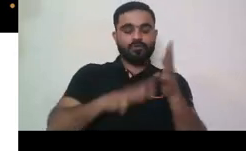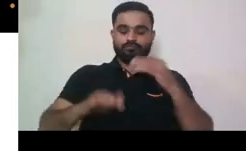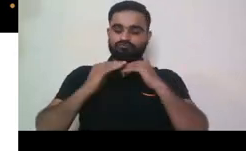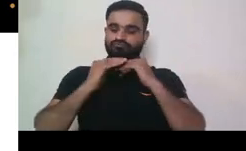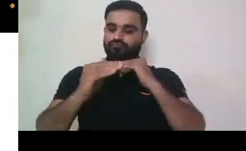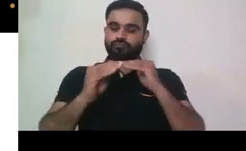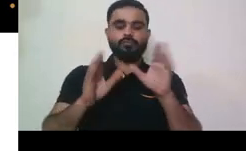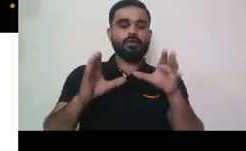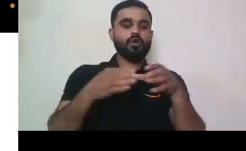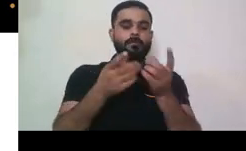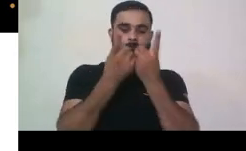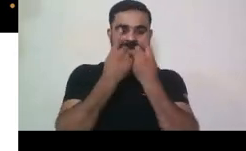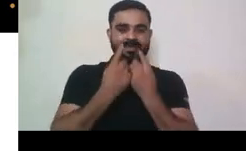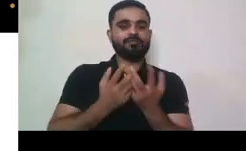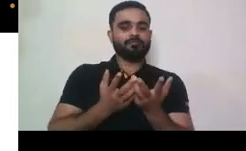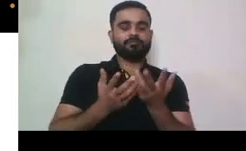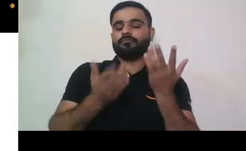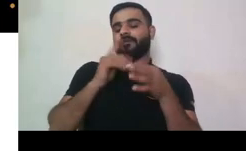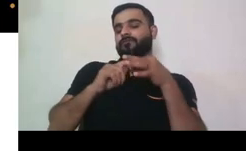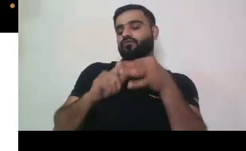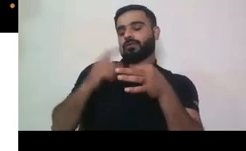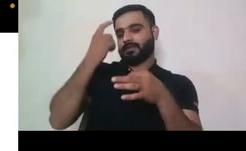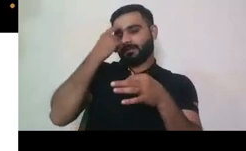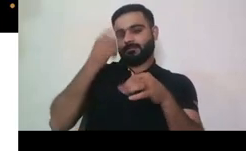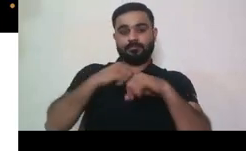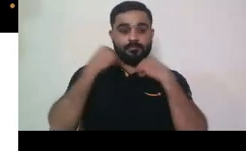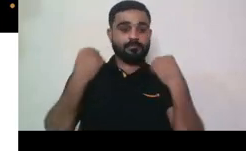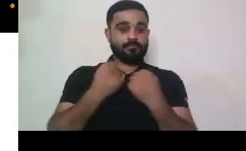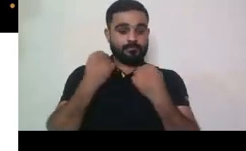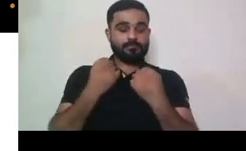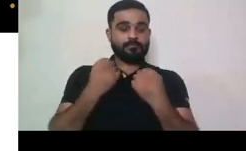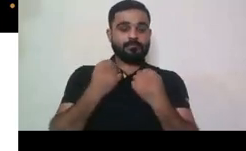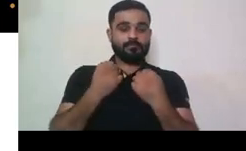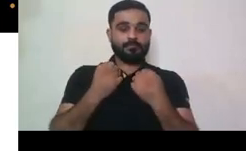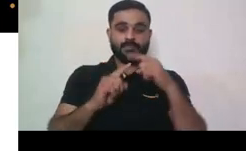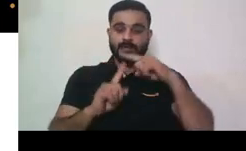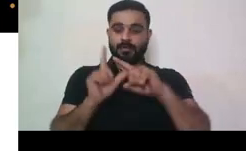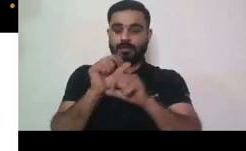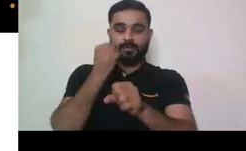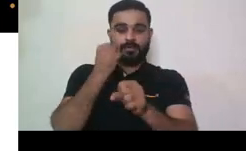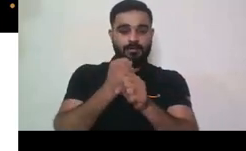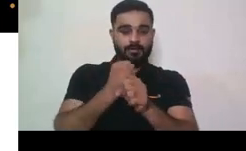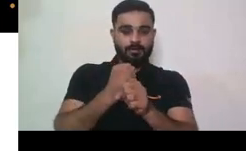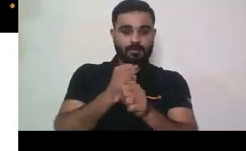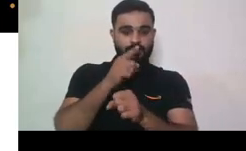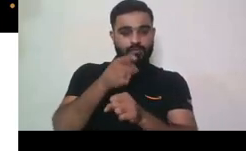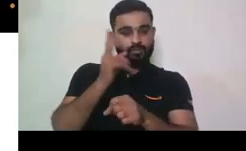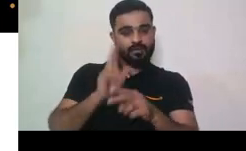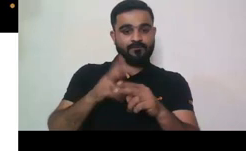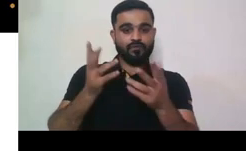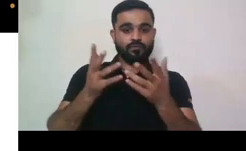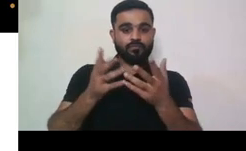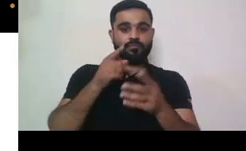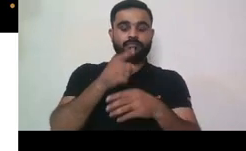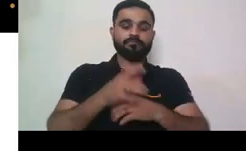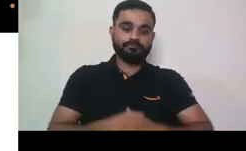group. Now there may be a question in your mind, what activities or in the TDGs will be there? For